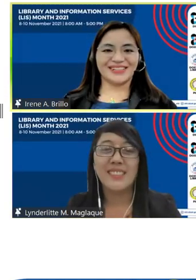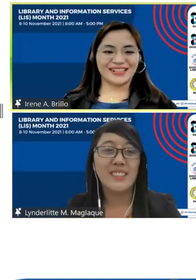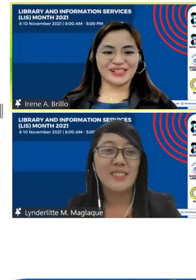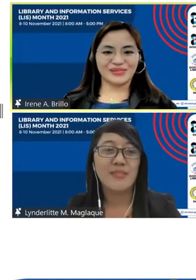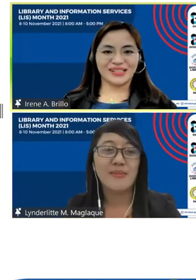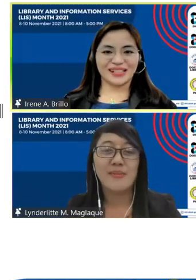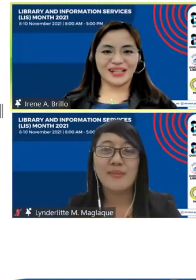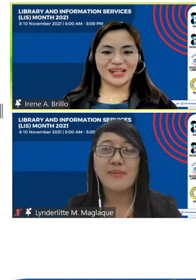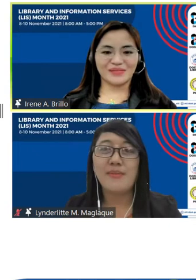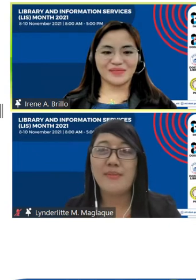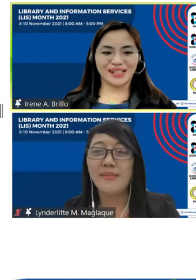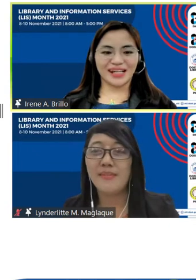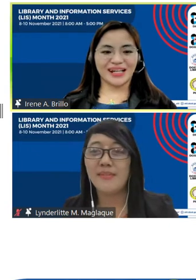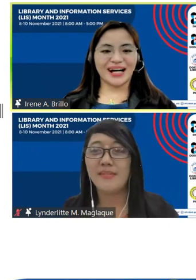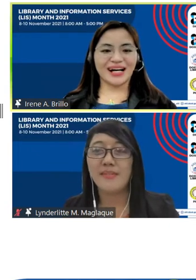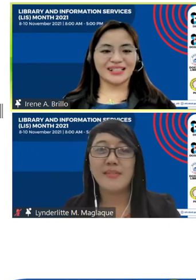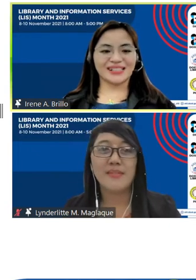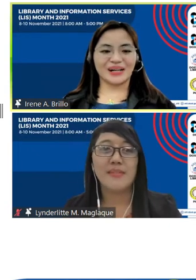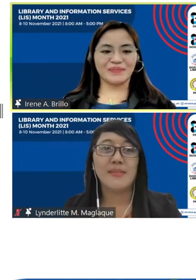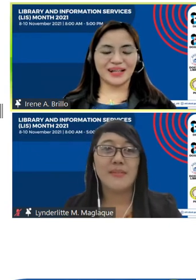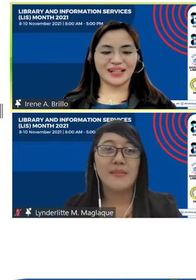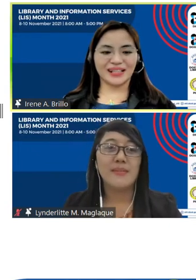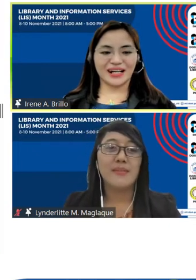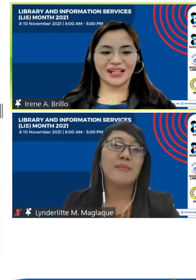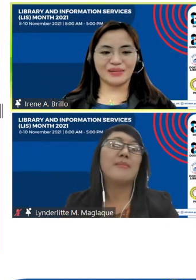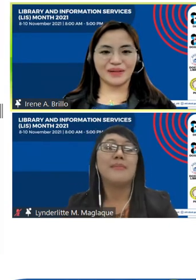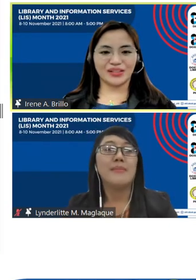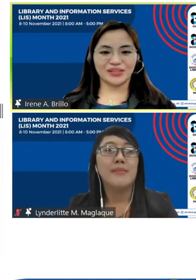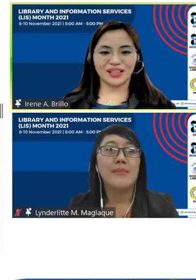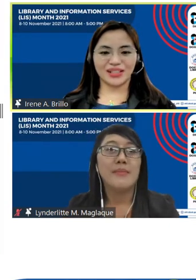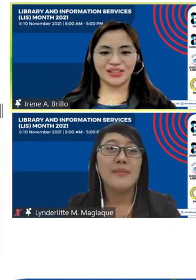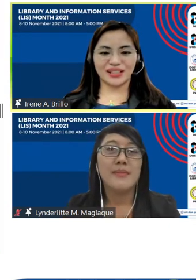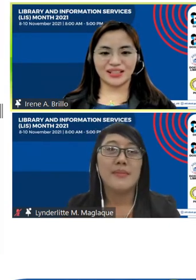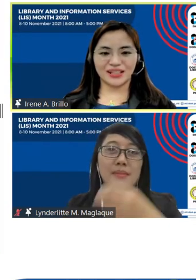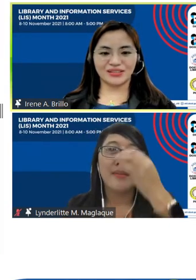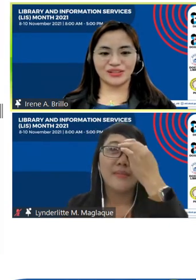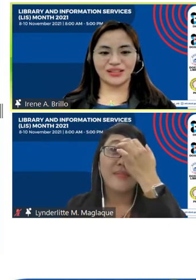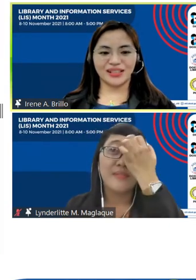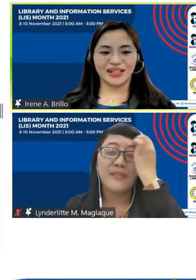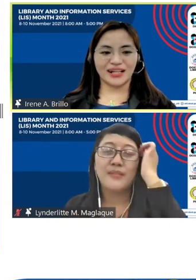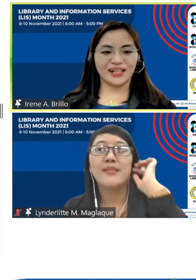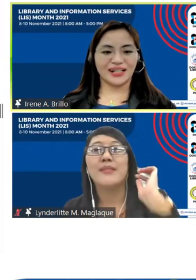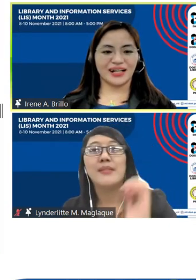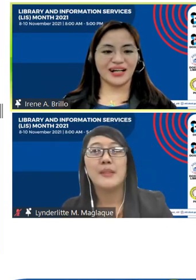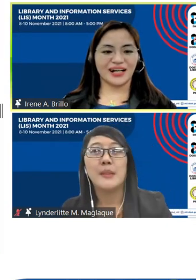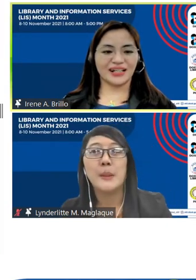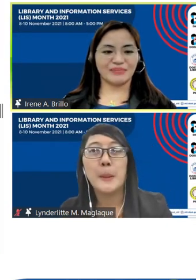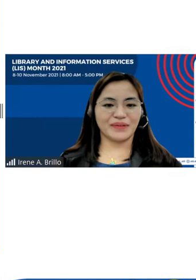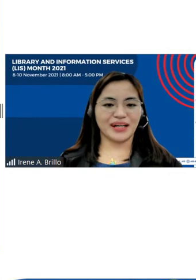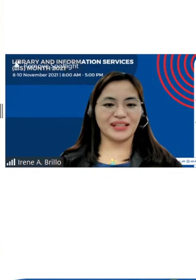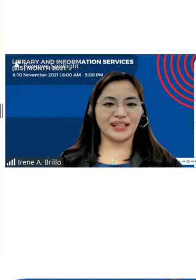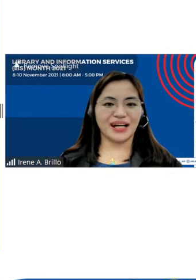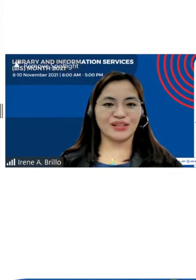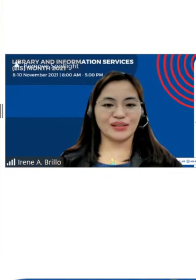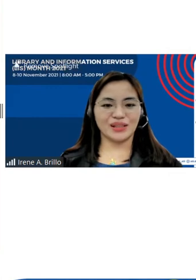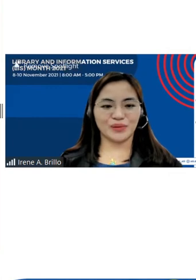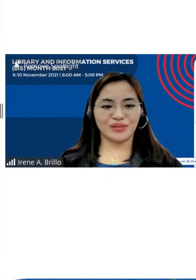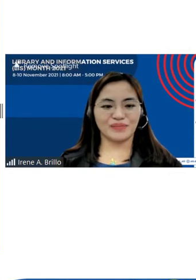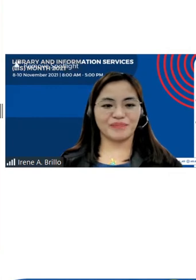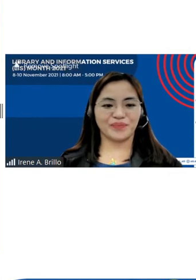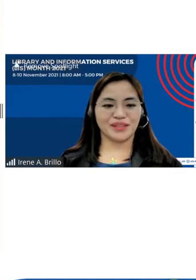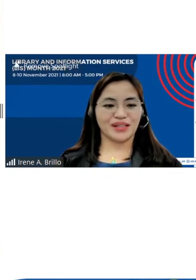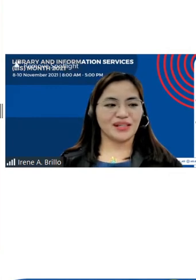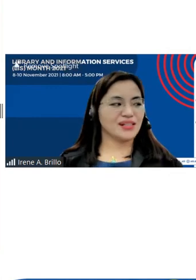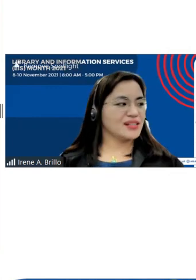Ayan, congrats once again, MJ. At syempre, dahil panahon ngayon ng teknolohiya, may nanalo din